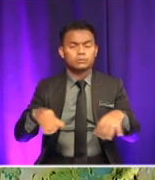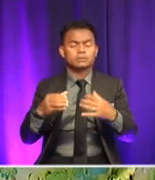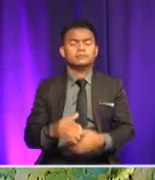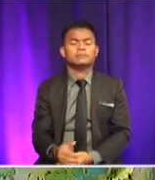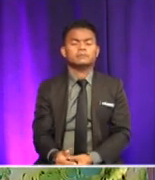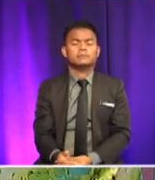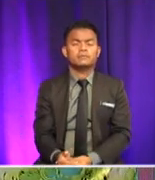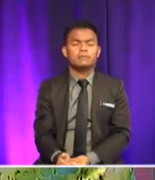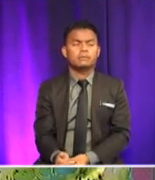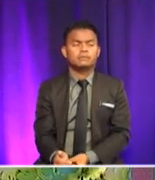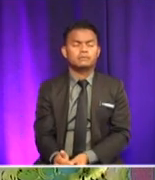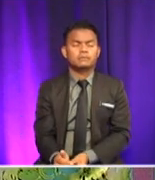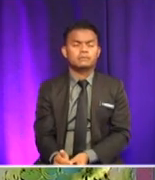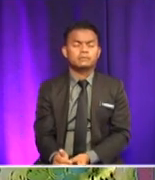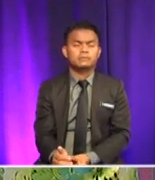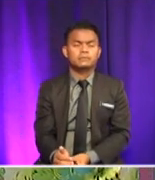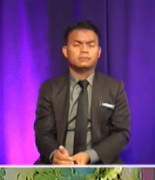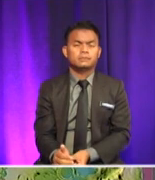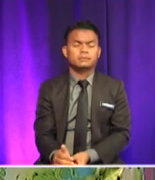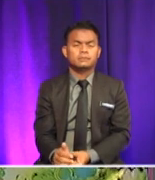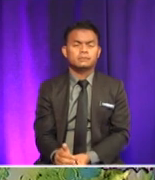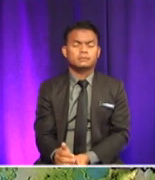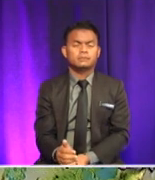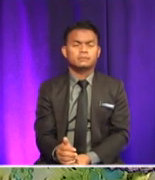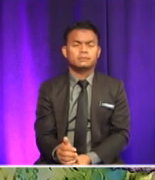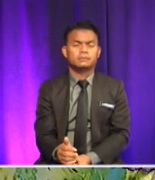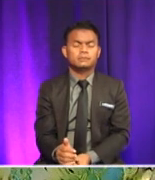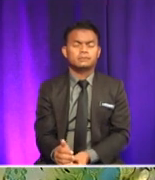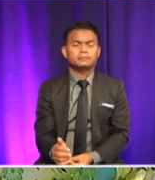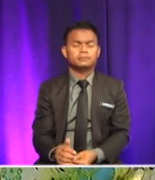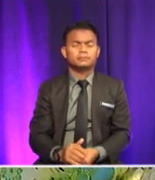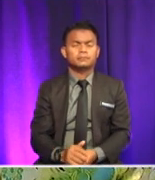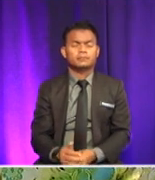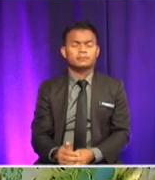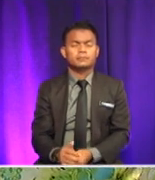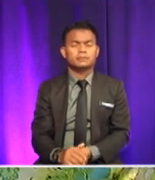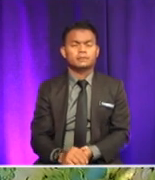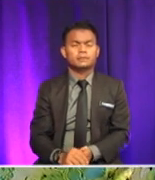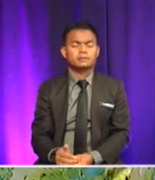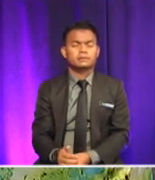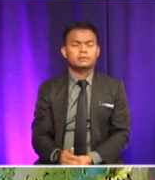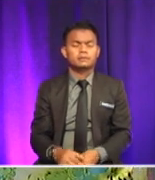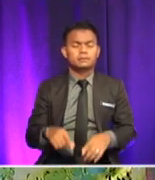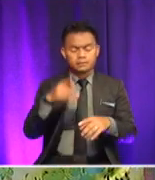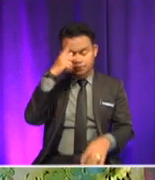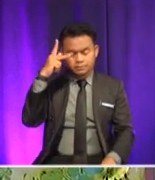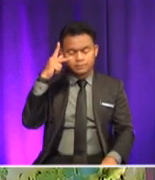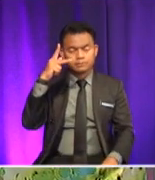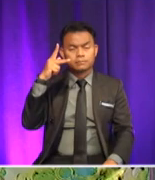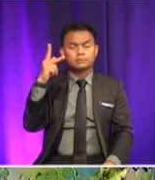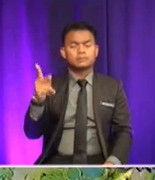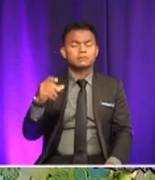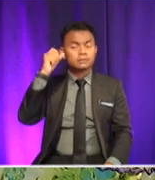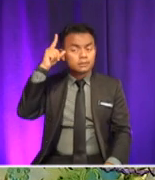her conscience. So when students say conscience, of course merit. It's still because the conscience is debating on the wrongness of the